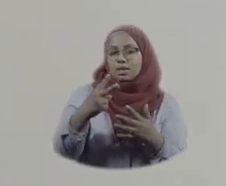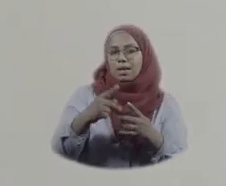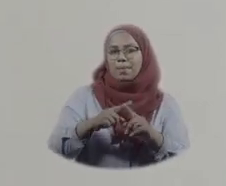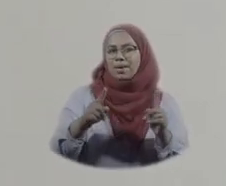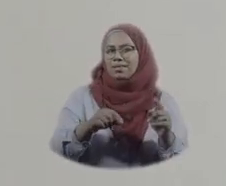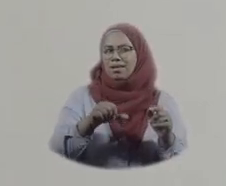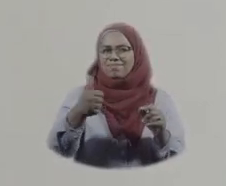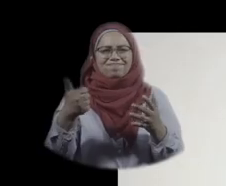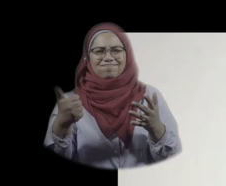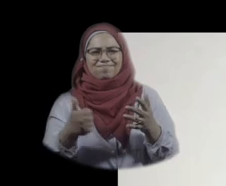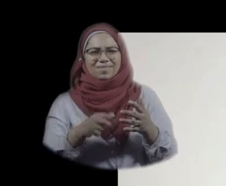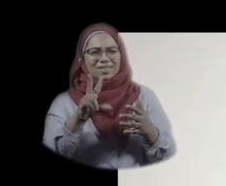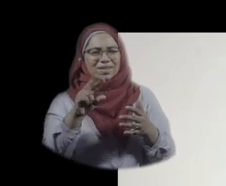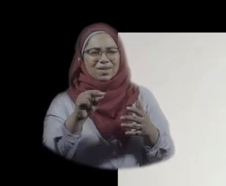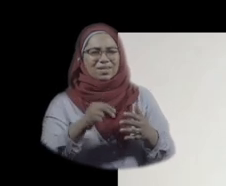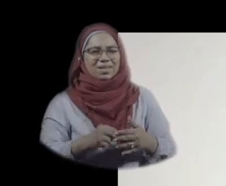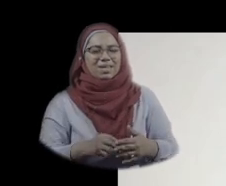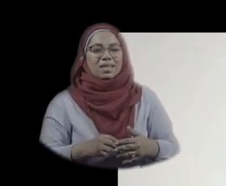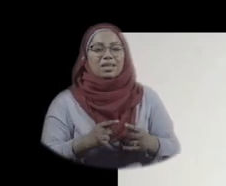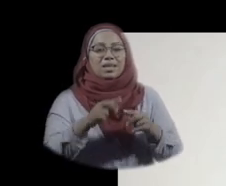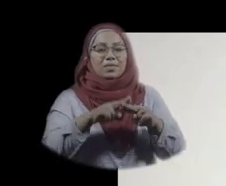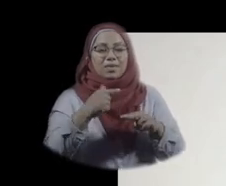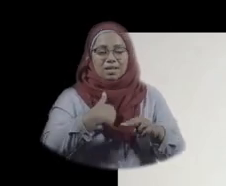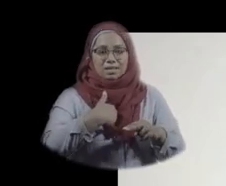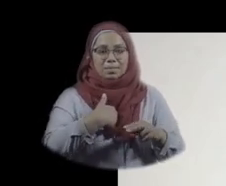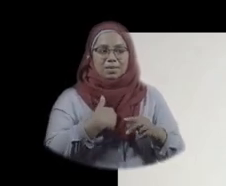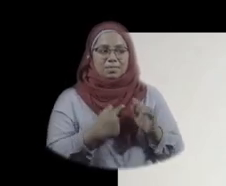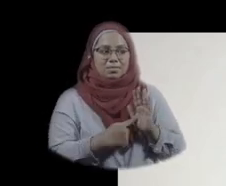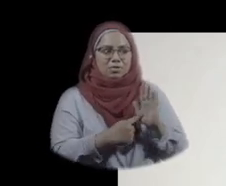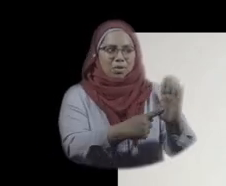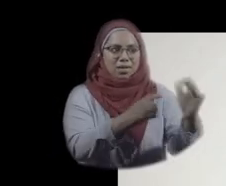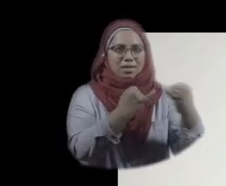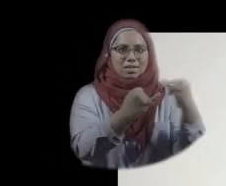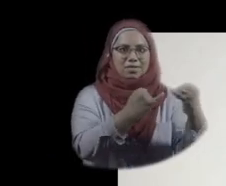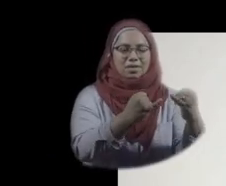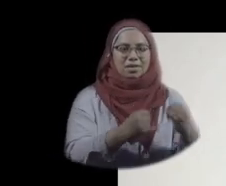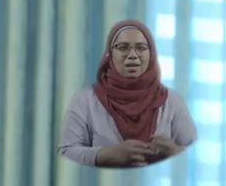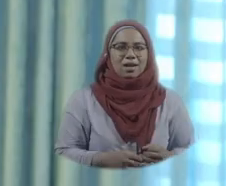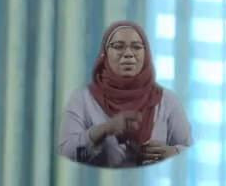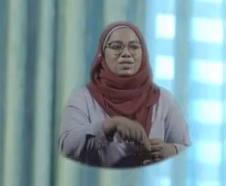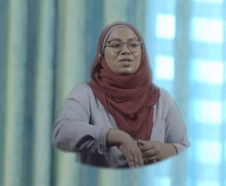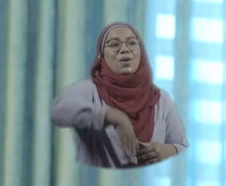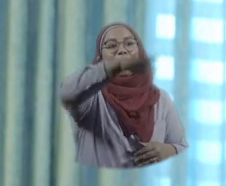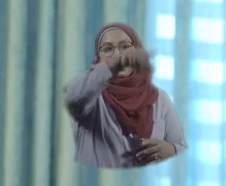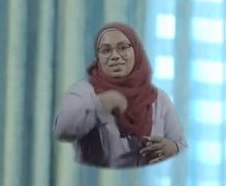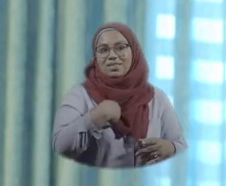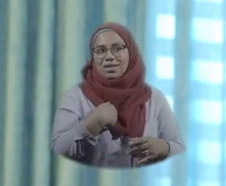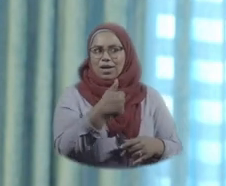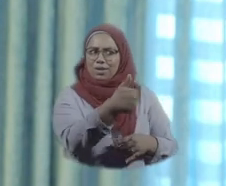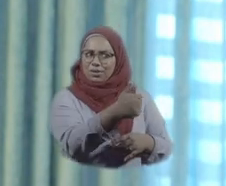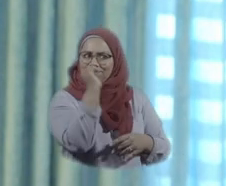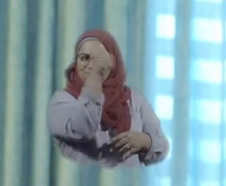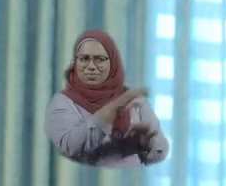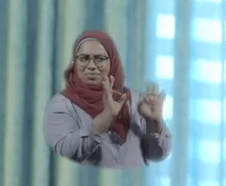but other than that, this is just completely... I mean, if I were to show up at this interview, I'll be like, what's your height? Are you good